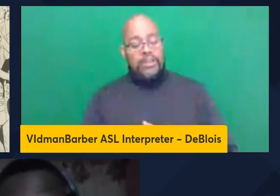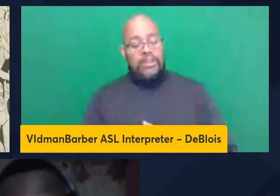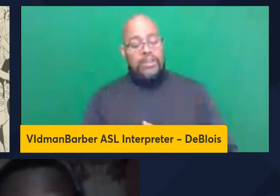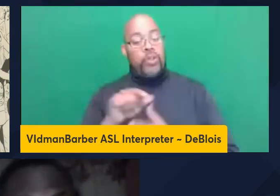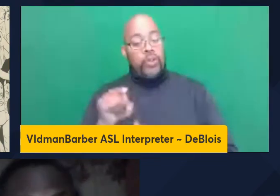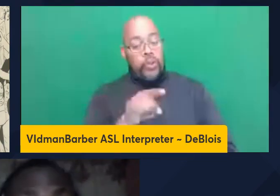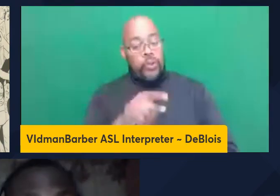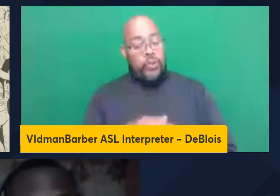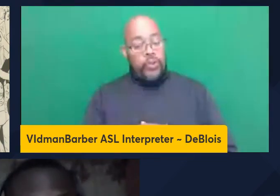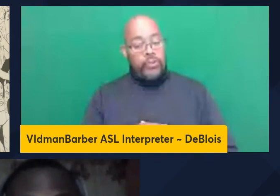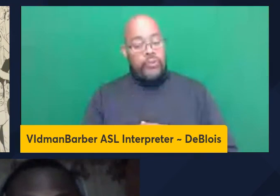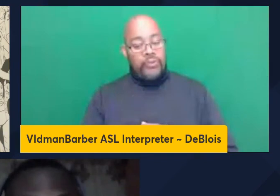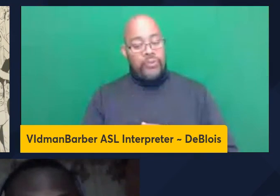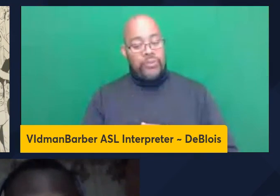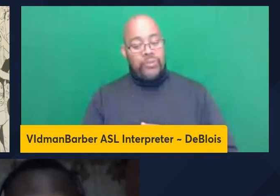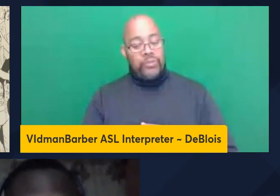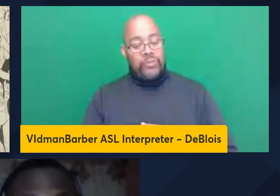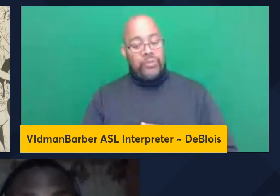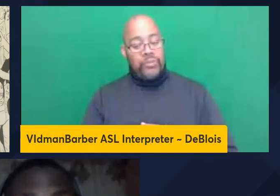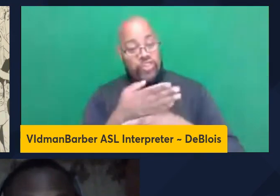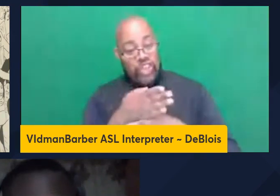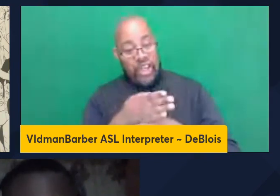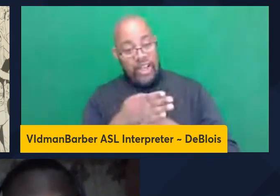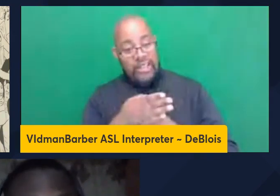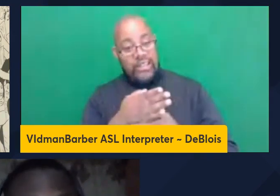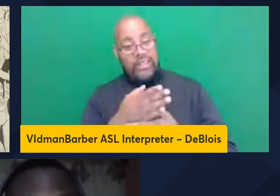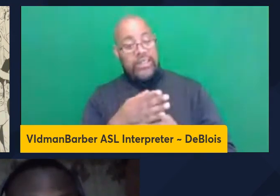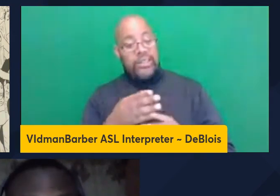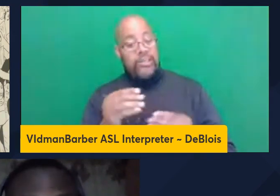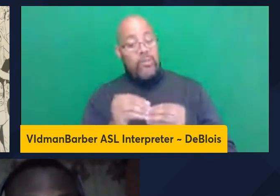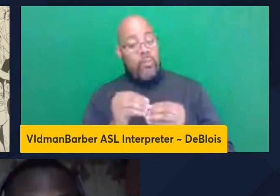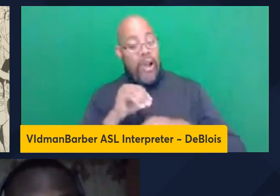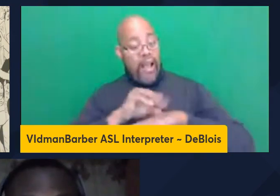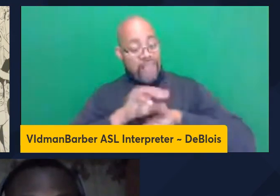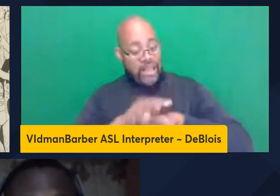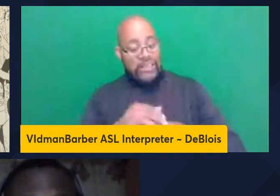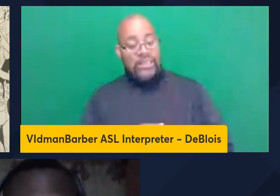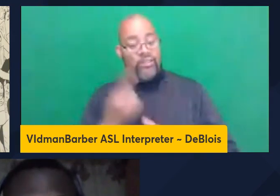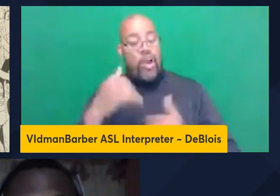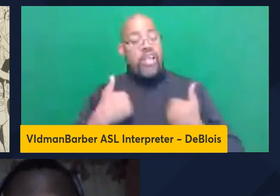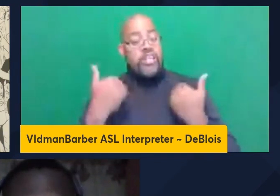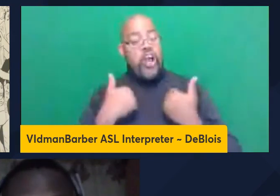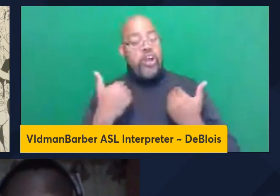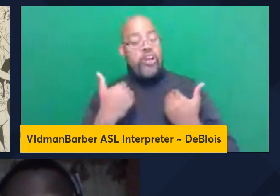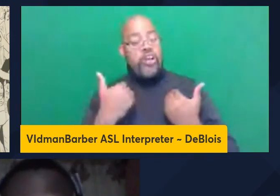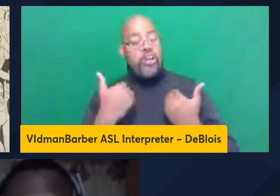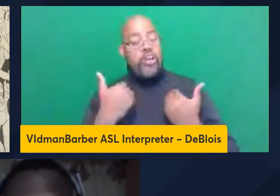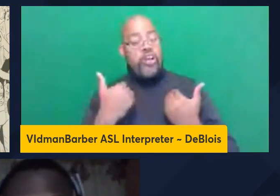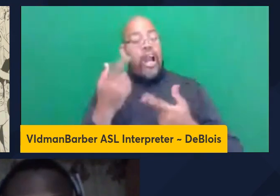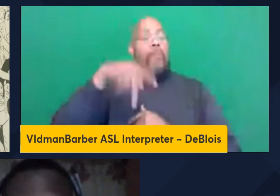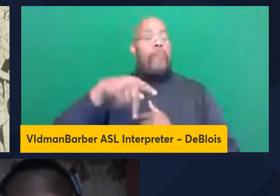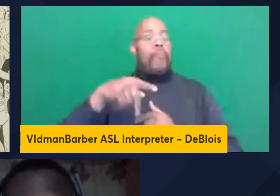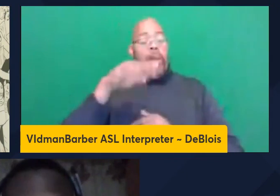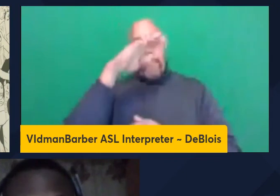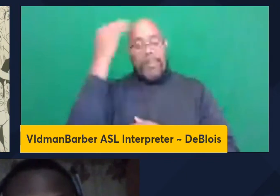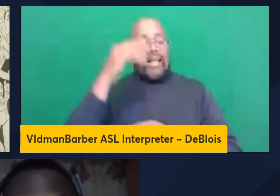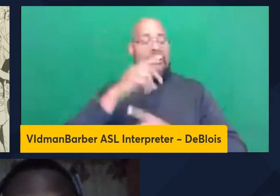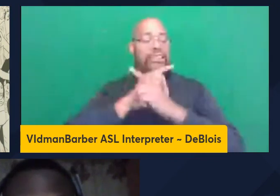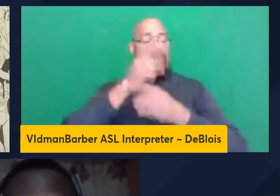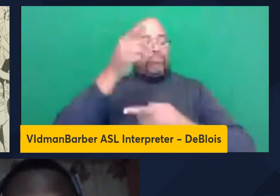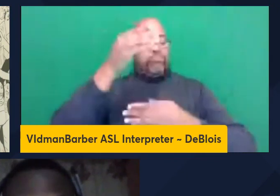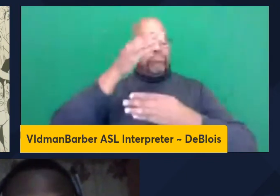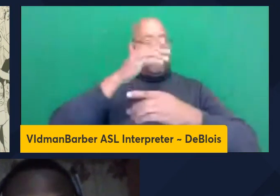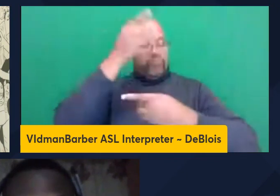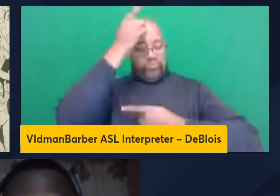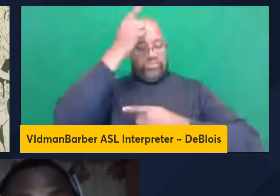ask you that you share maybe some words of advice for young and upcoming Black immunologists in the event who joins